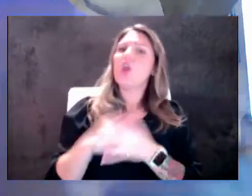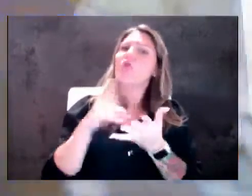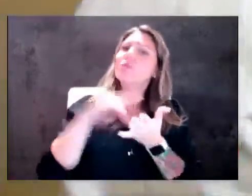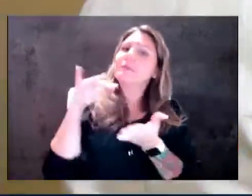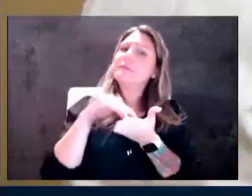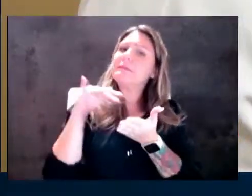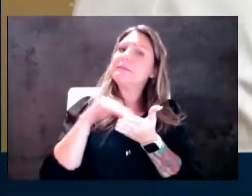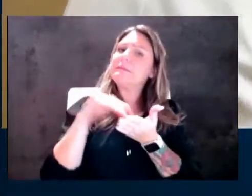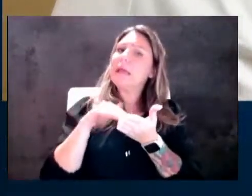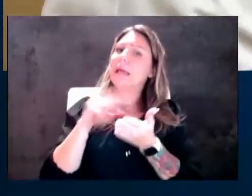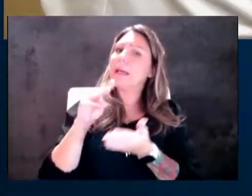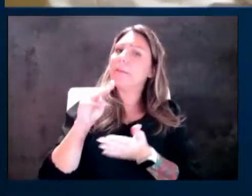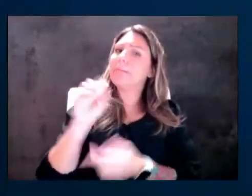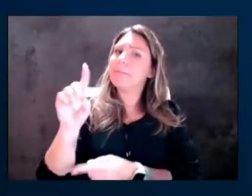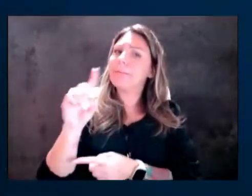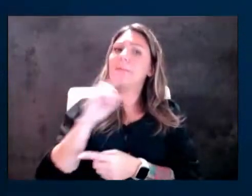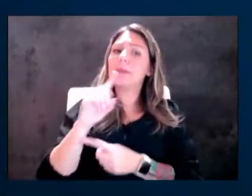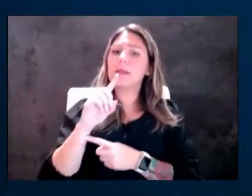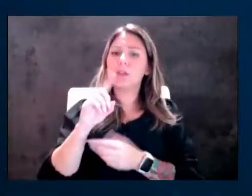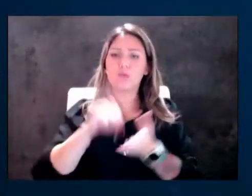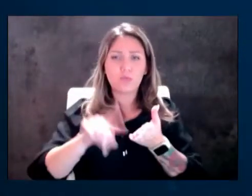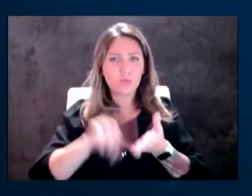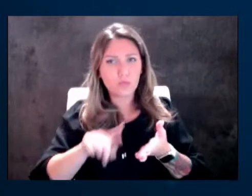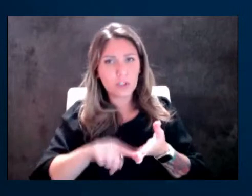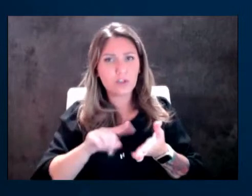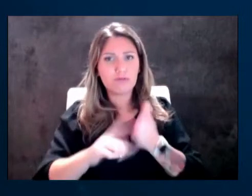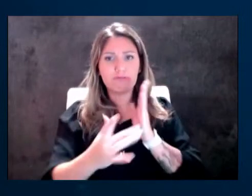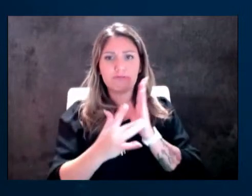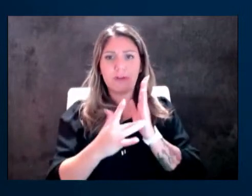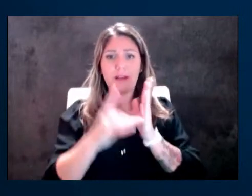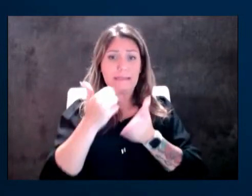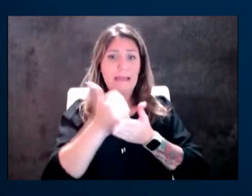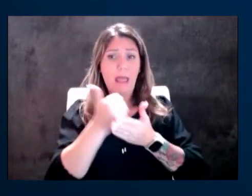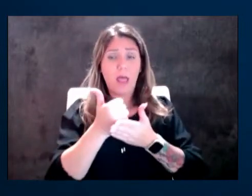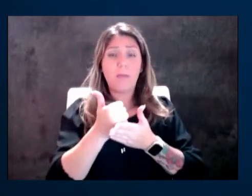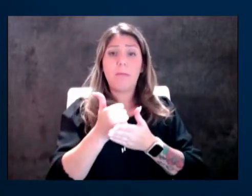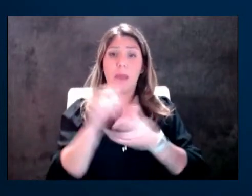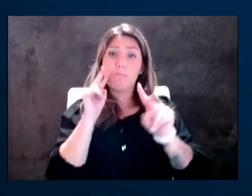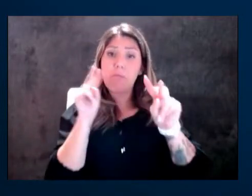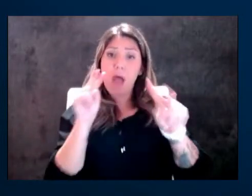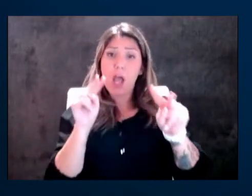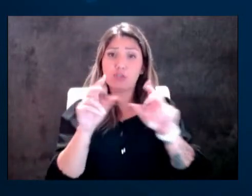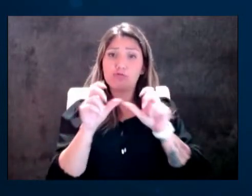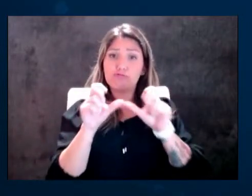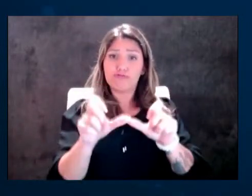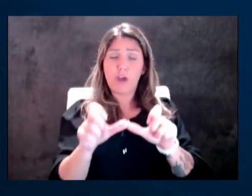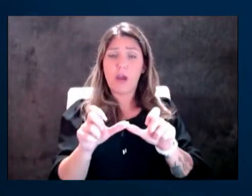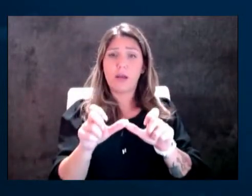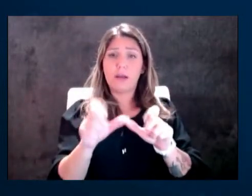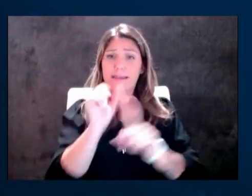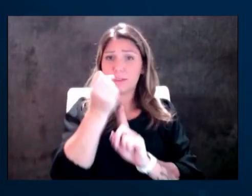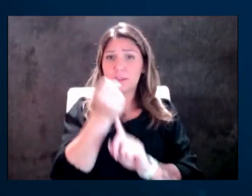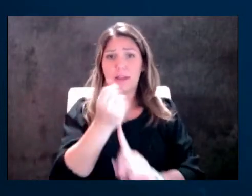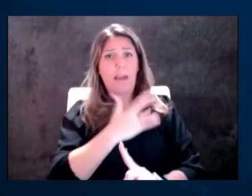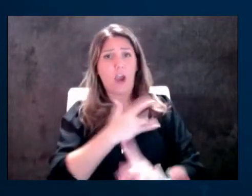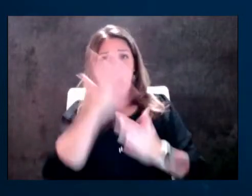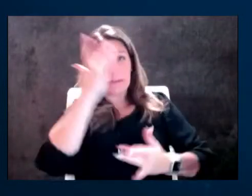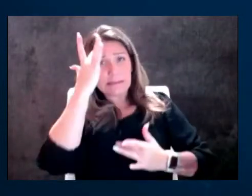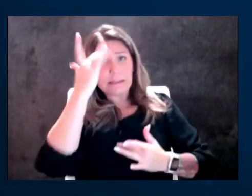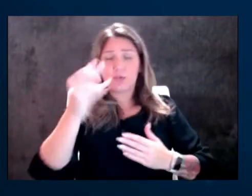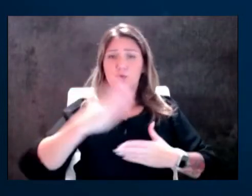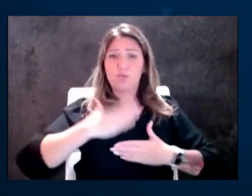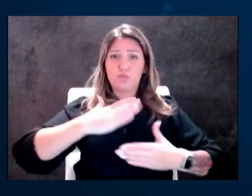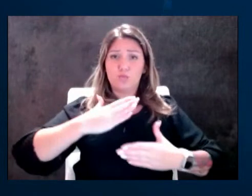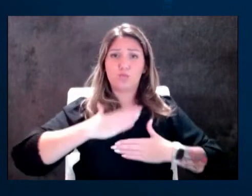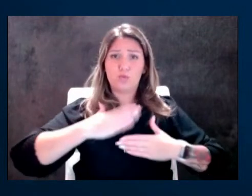and Quality that finds telemedicine is helping monitor chronic conditions such as heart disease and respiratory or breathing problems. It says that it has outcomes